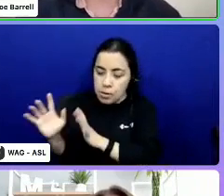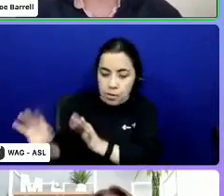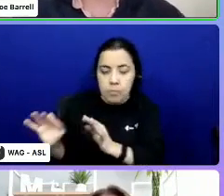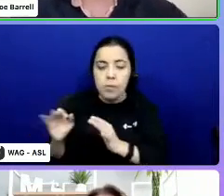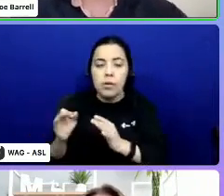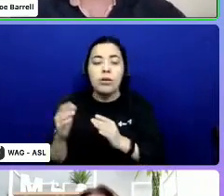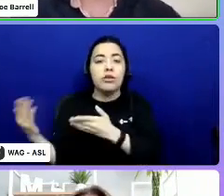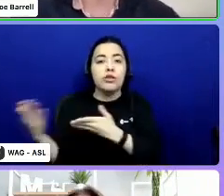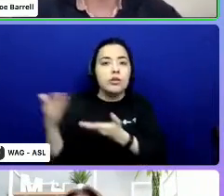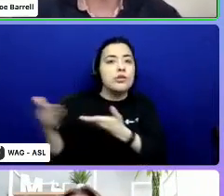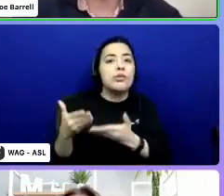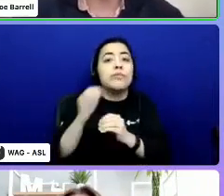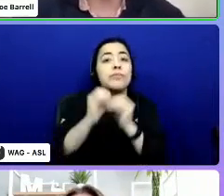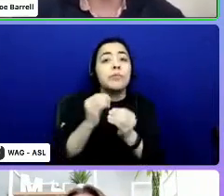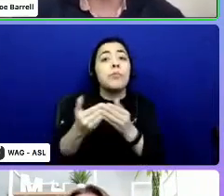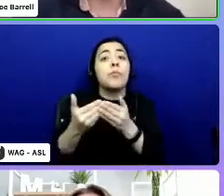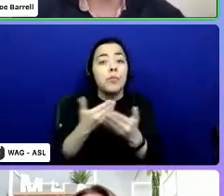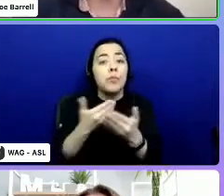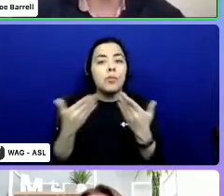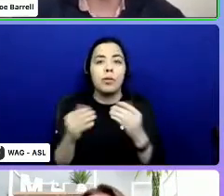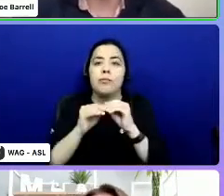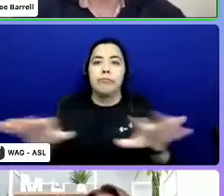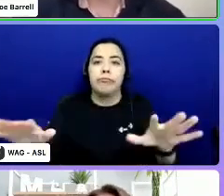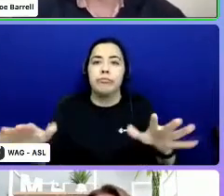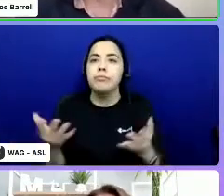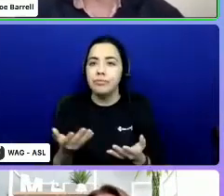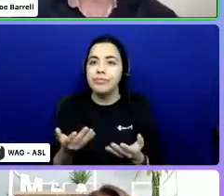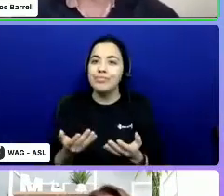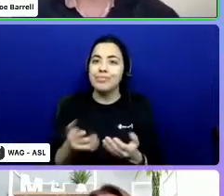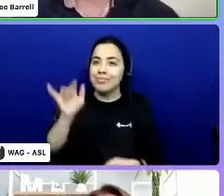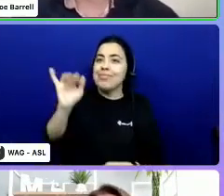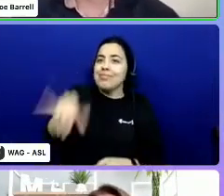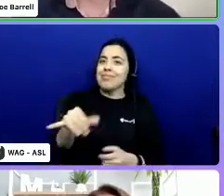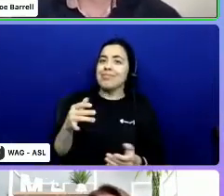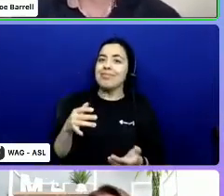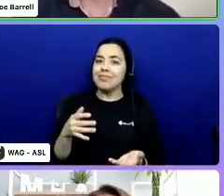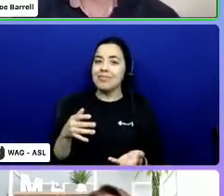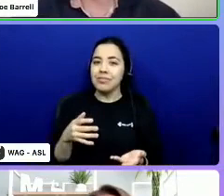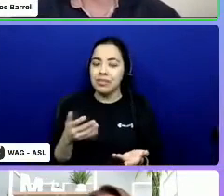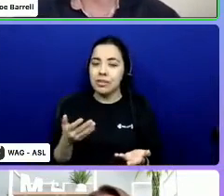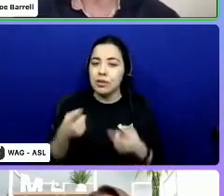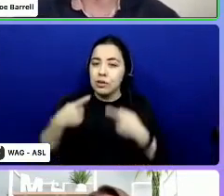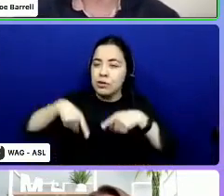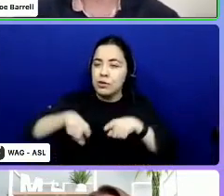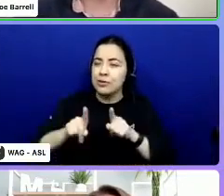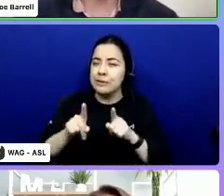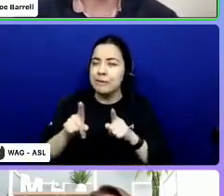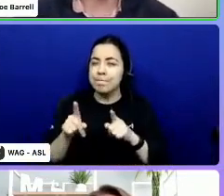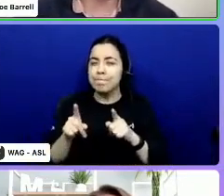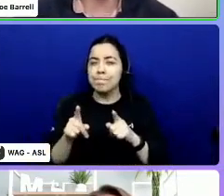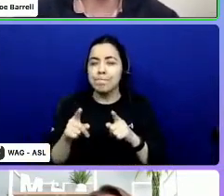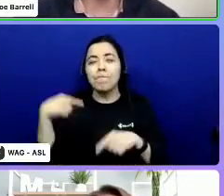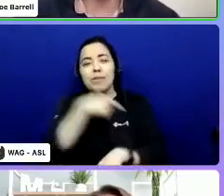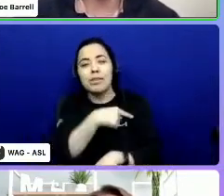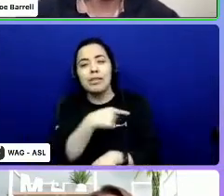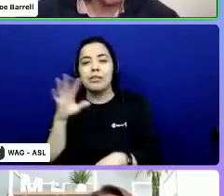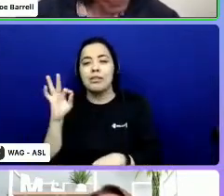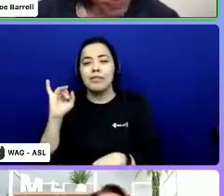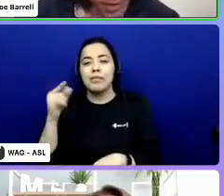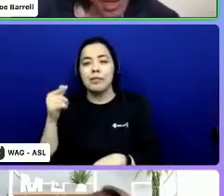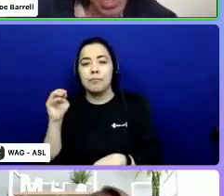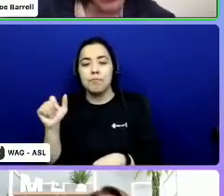even gets out there. So yeah, and during this is a Figma plugin too.